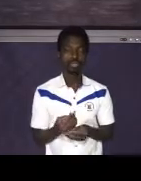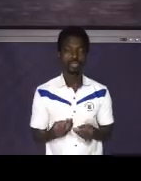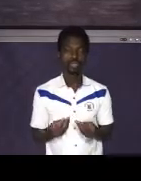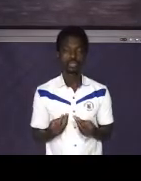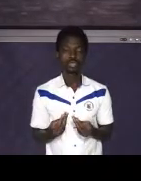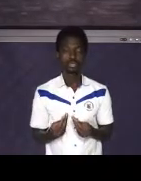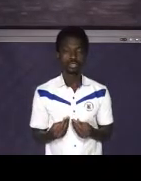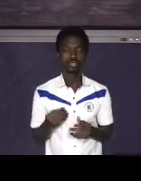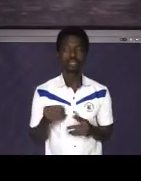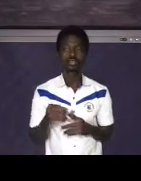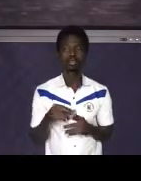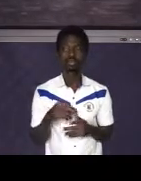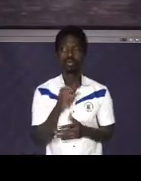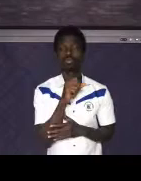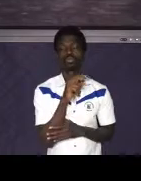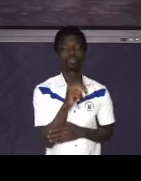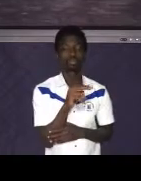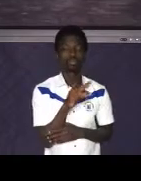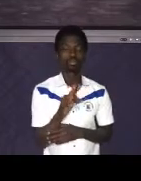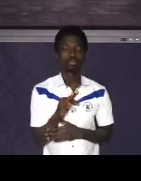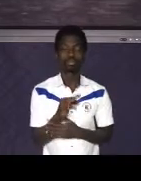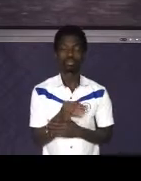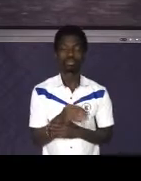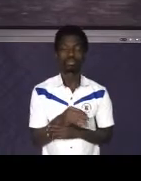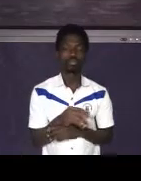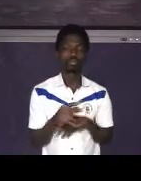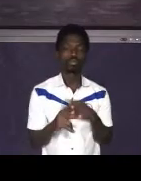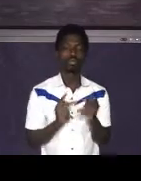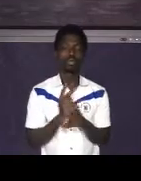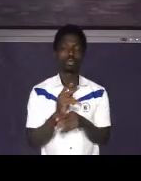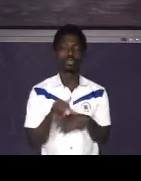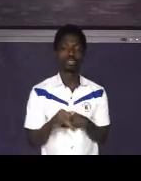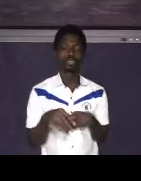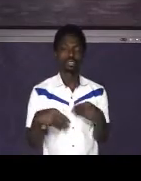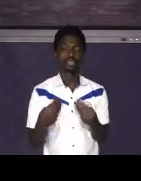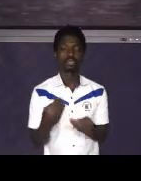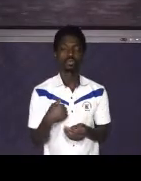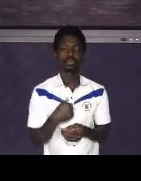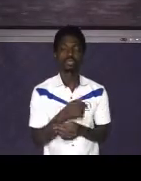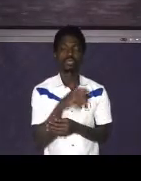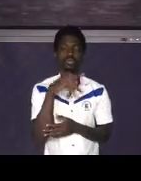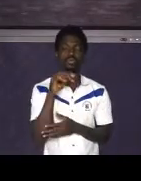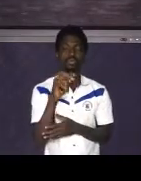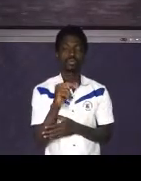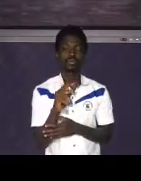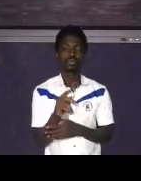pinch of snuff. Kindly give me a pinch of salt.